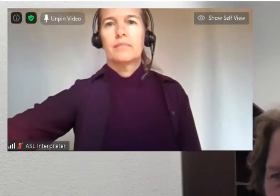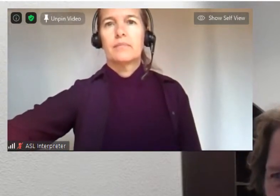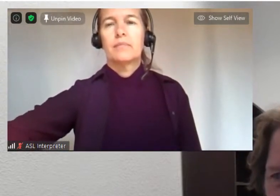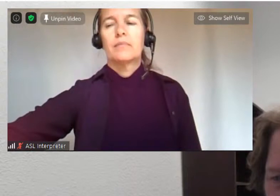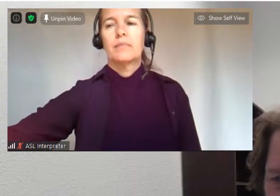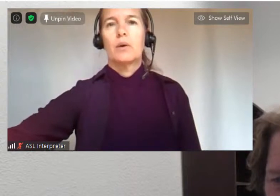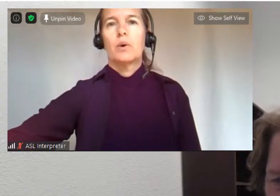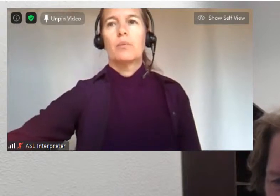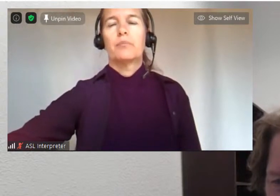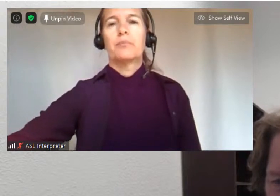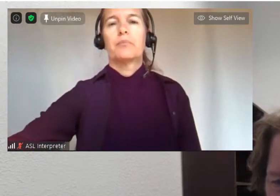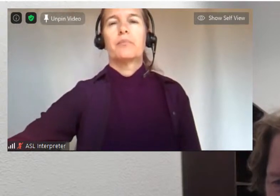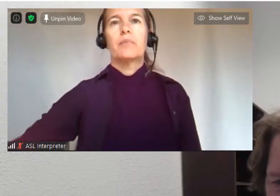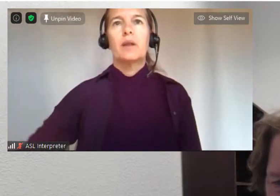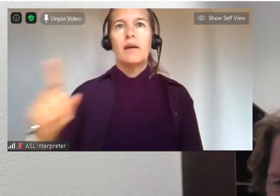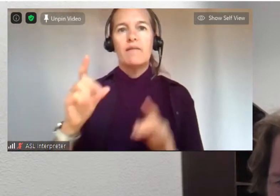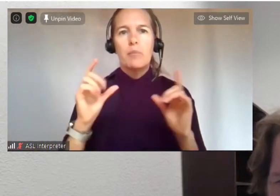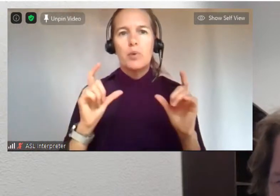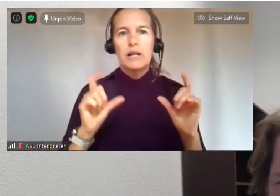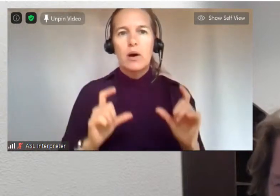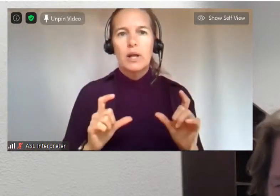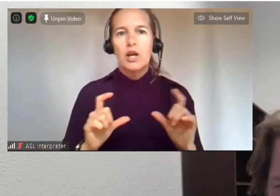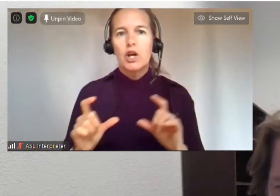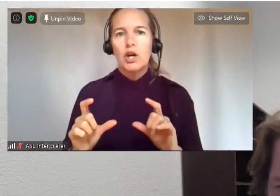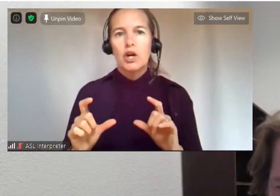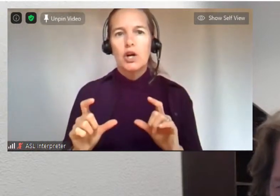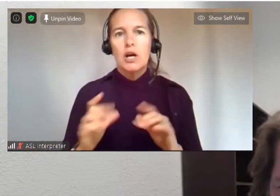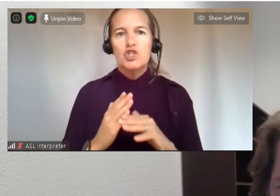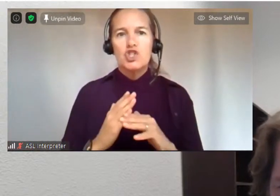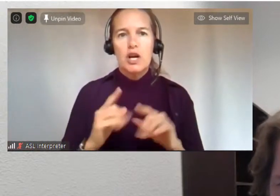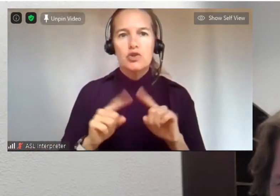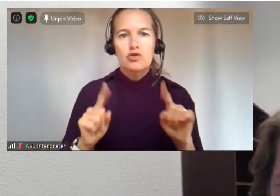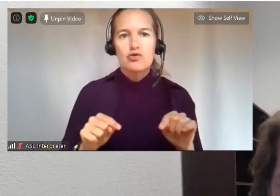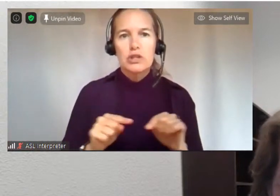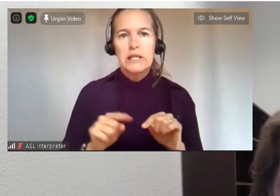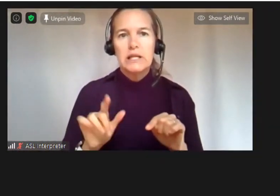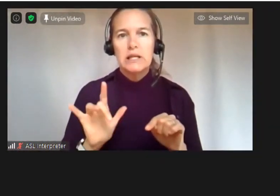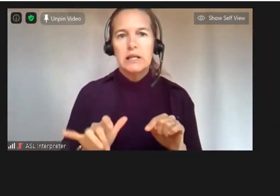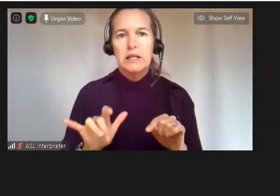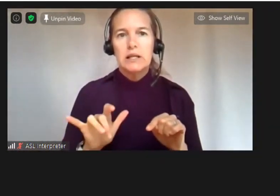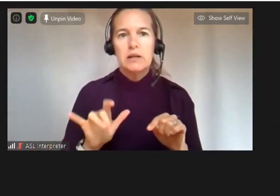Put it back down here, share screen. Okay.